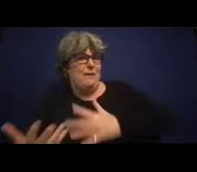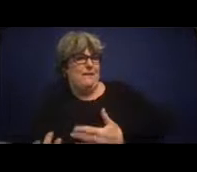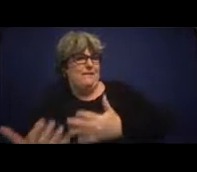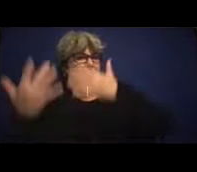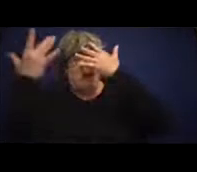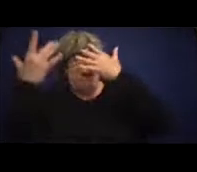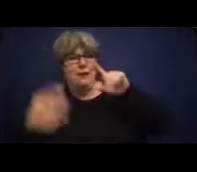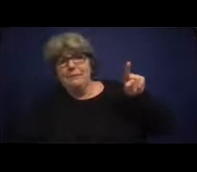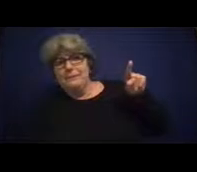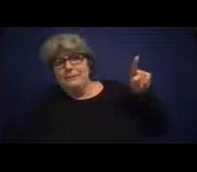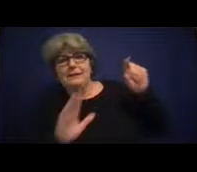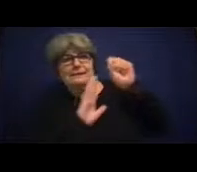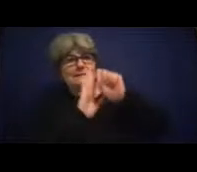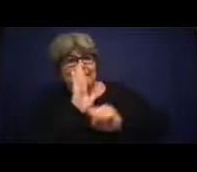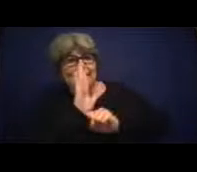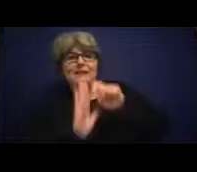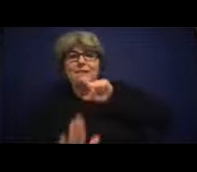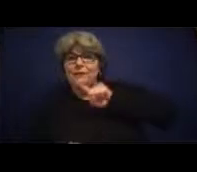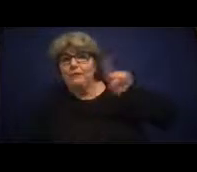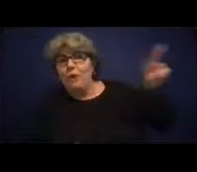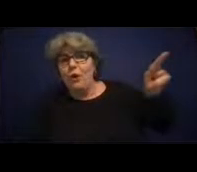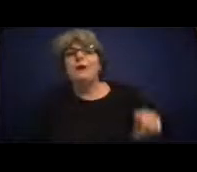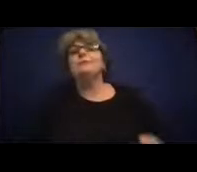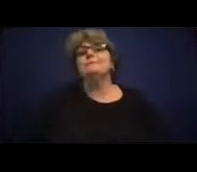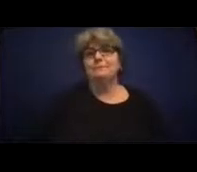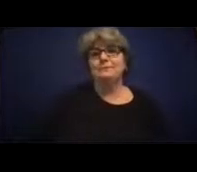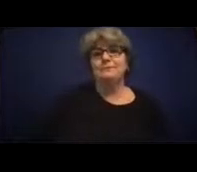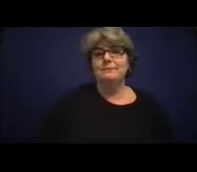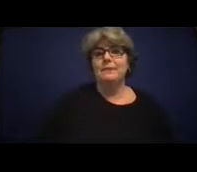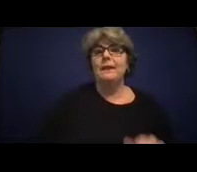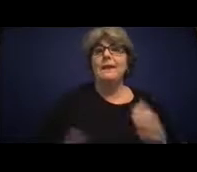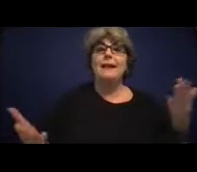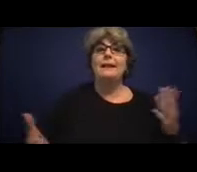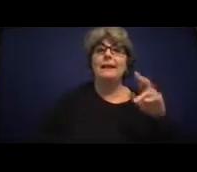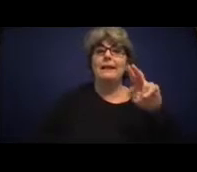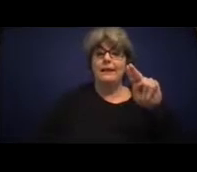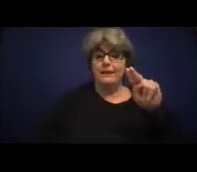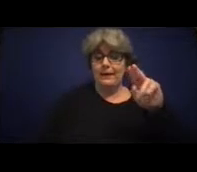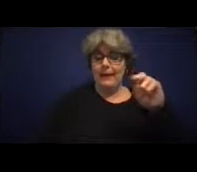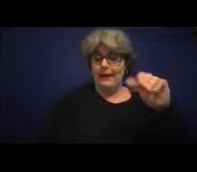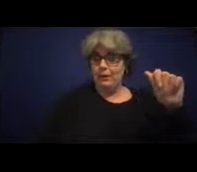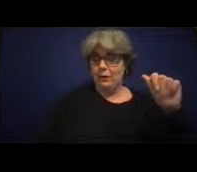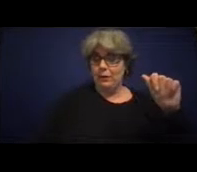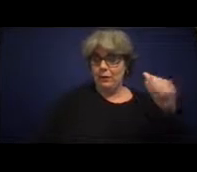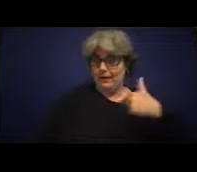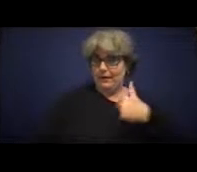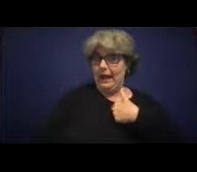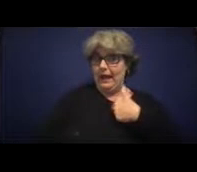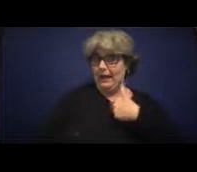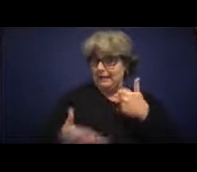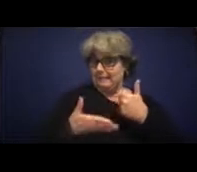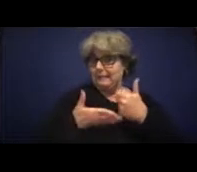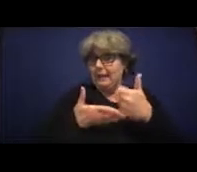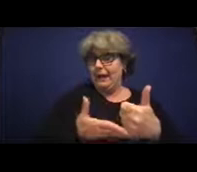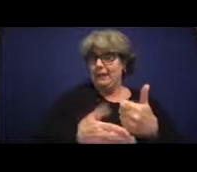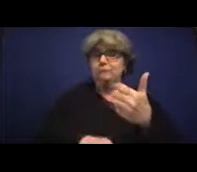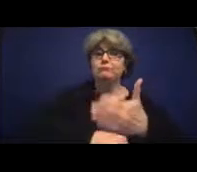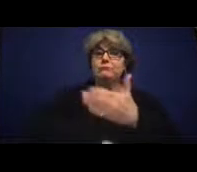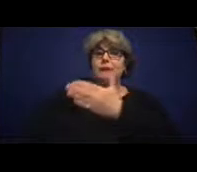are states and states away from them. And at NOAA, we try to help, and I try to help